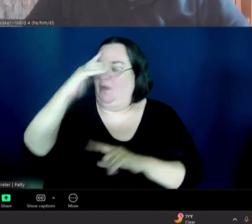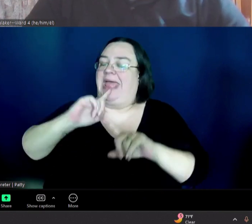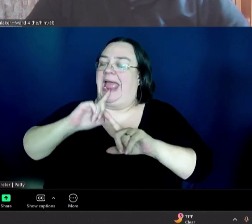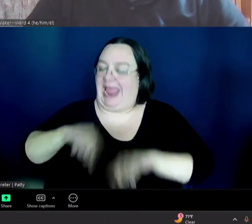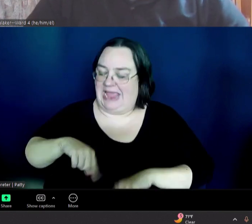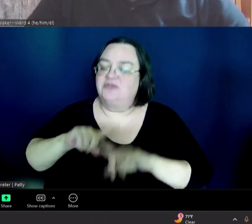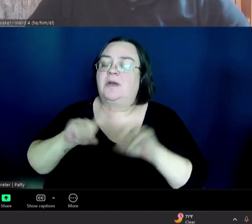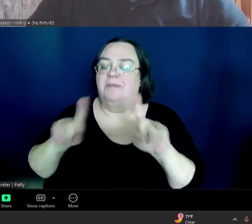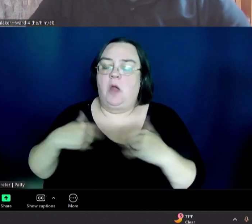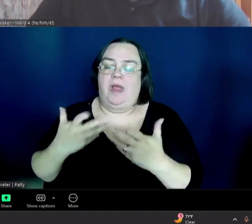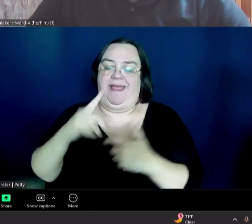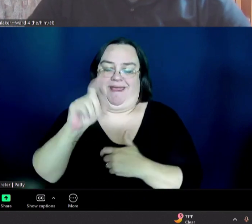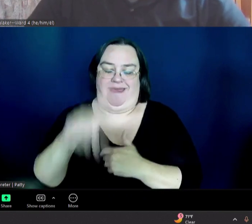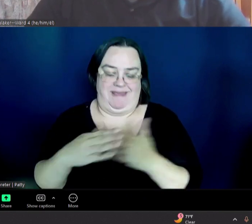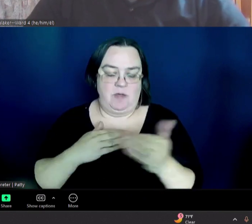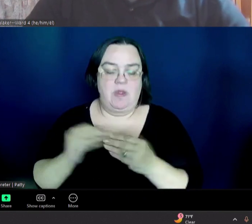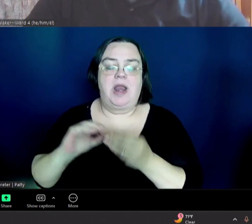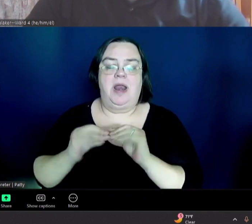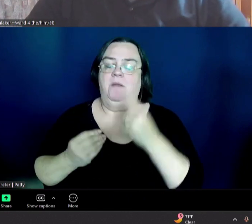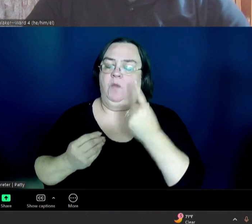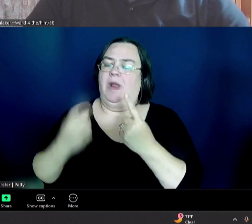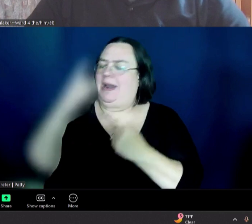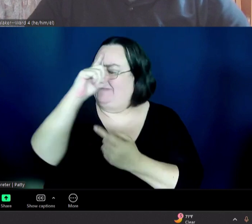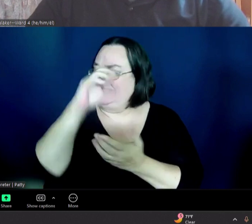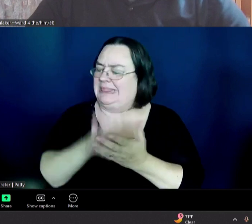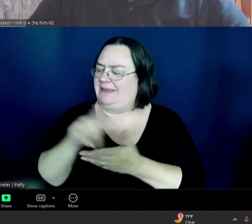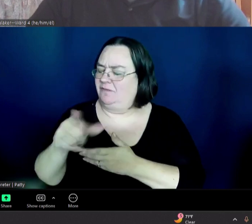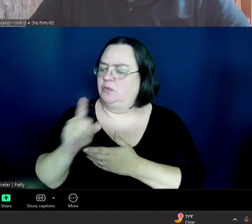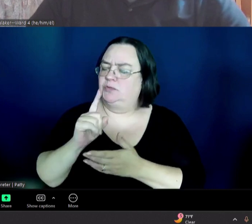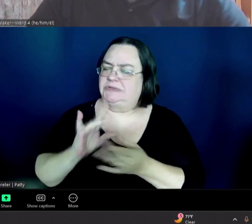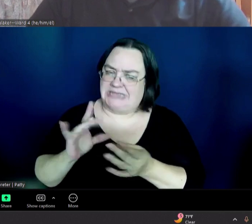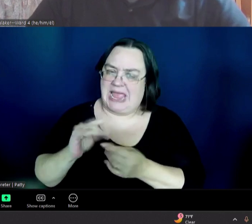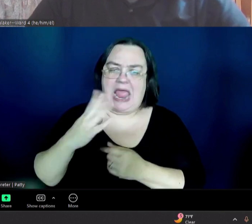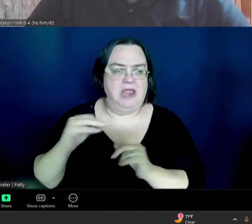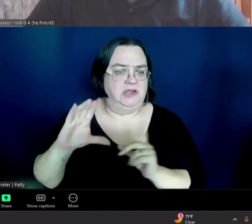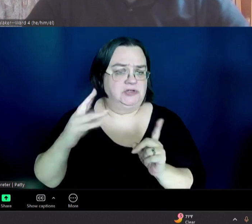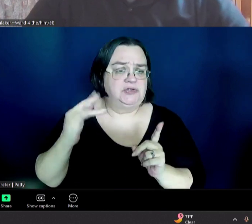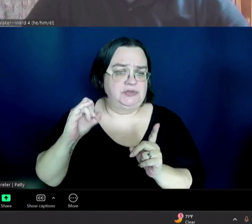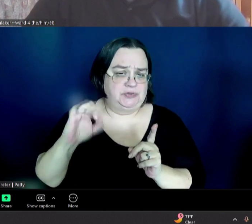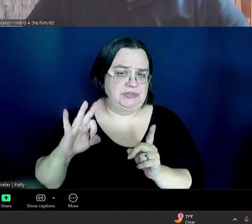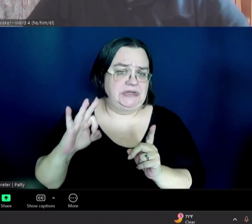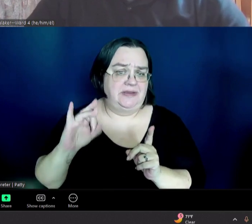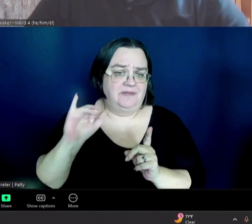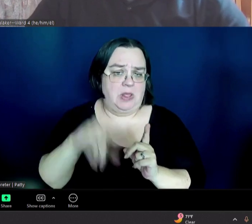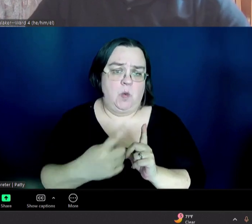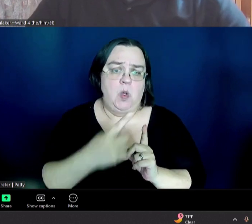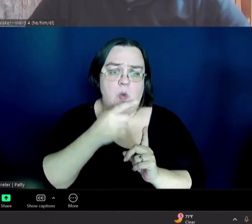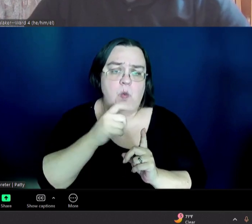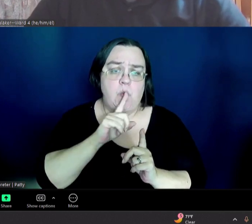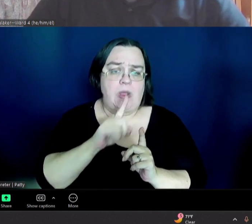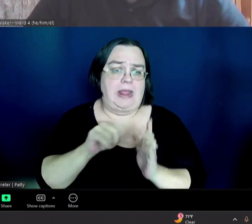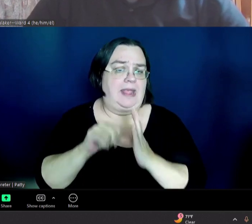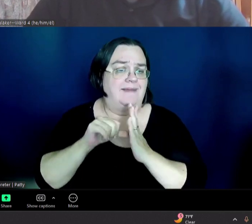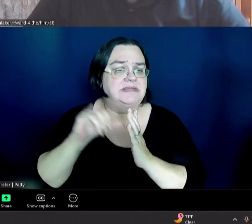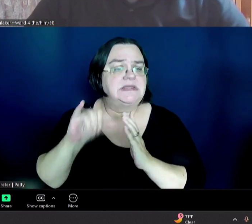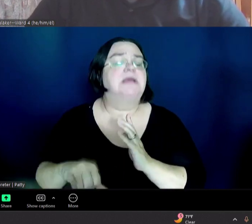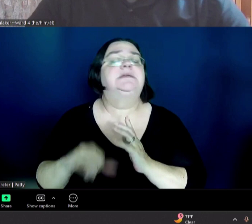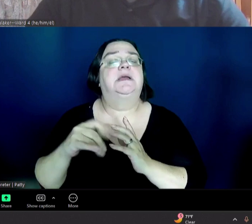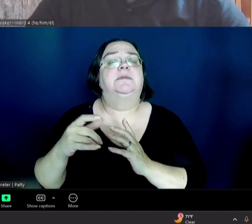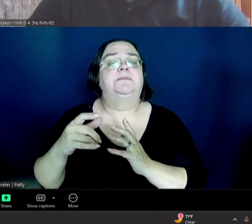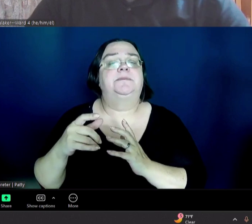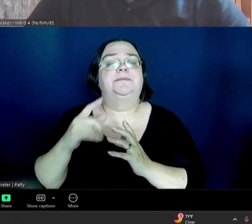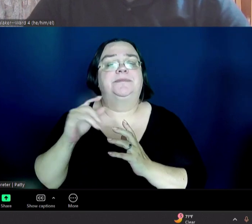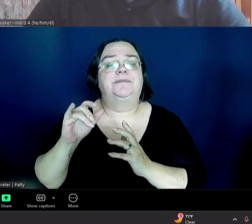one, I think I heard you say, and Chief, I think, is the one who really underlined this, is that this is